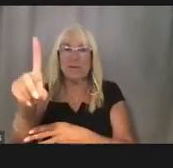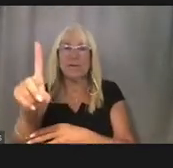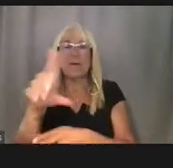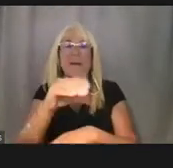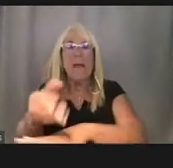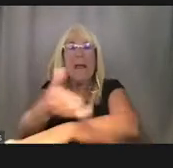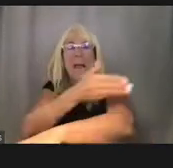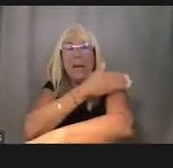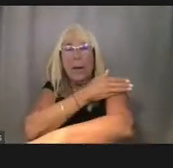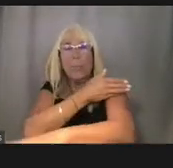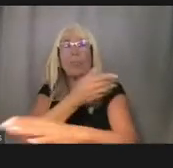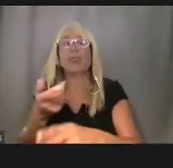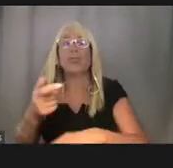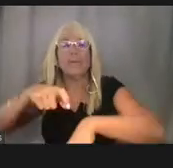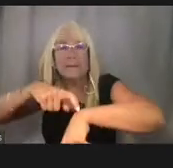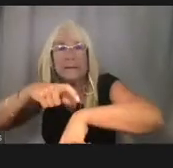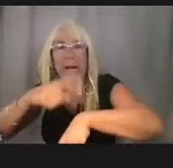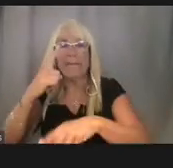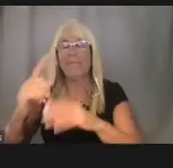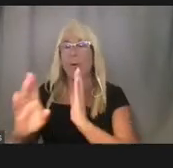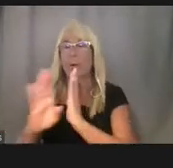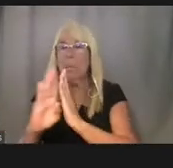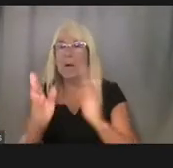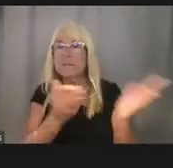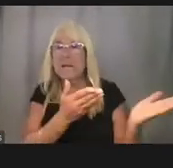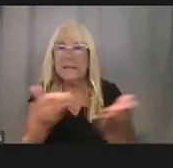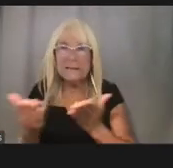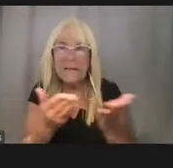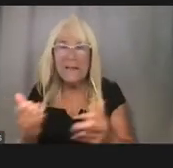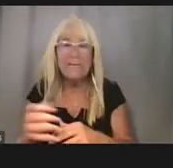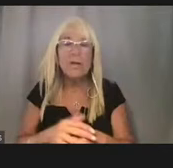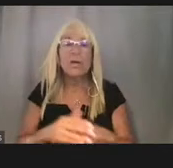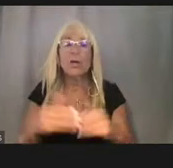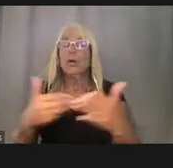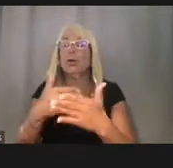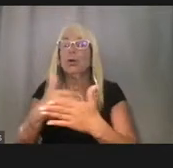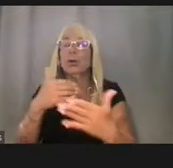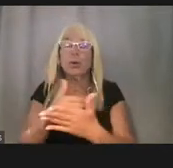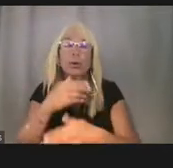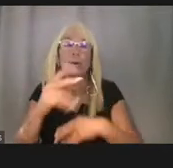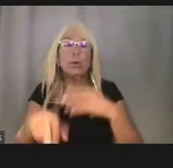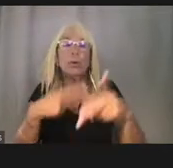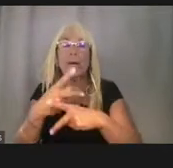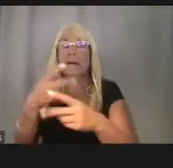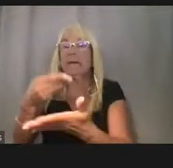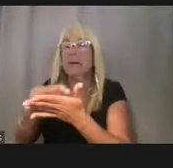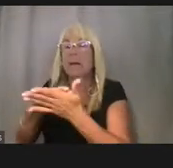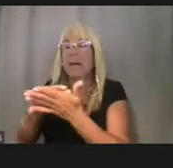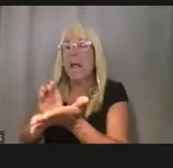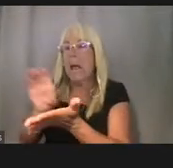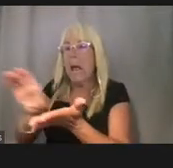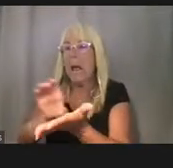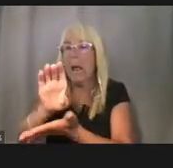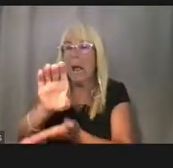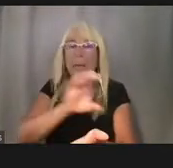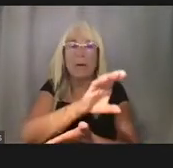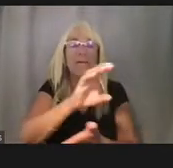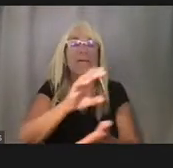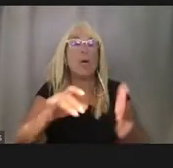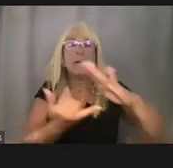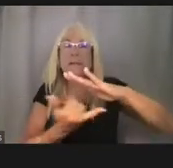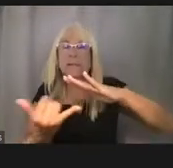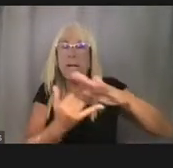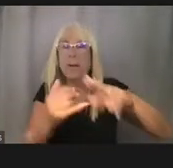Central business district including for buses and deliveries and a new source of local recurring Capital funding for Subways trains and buses